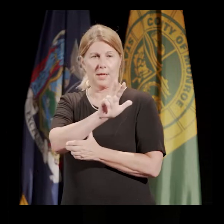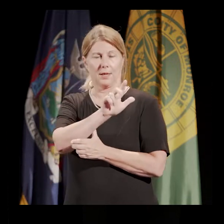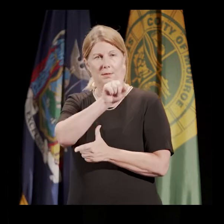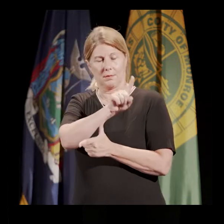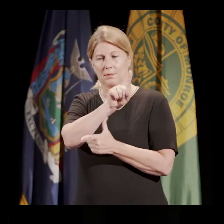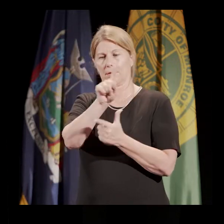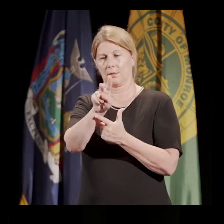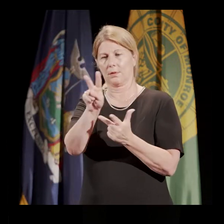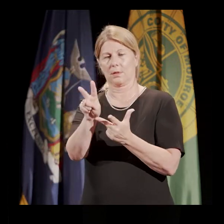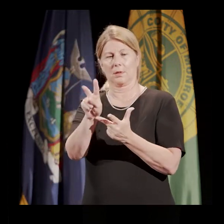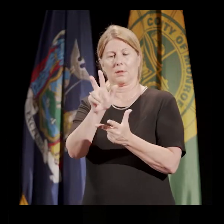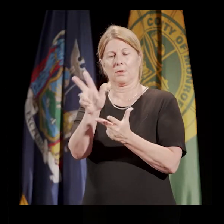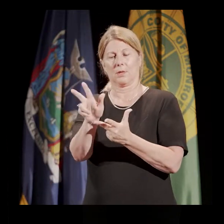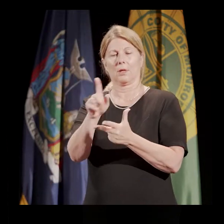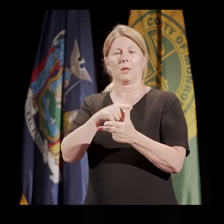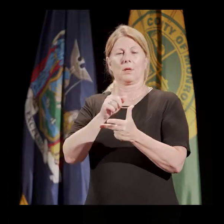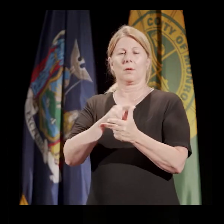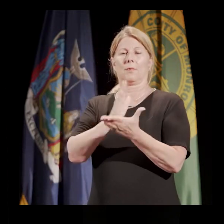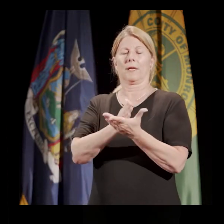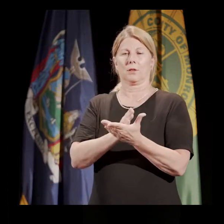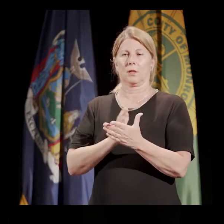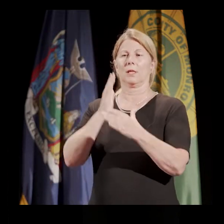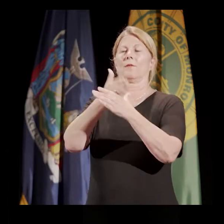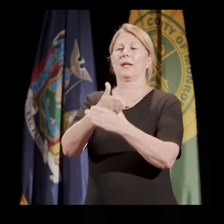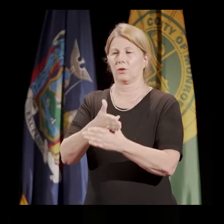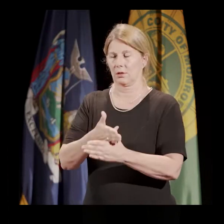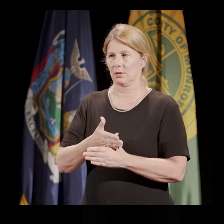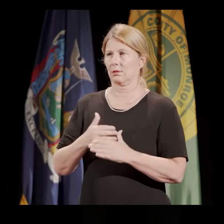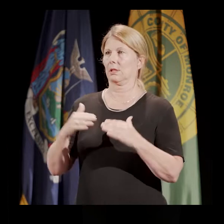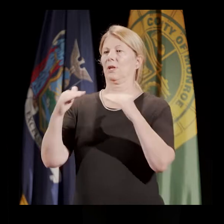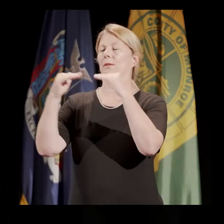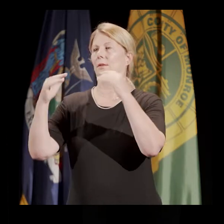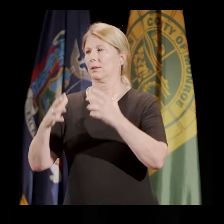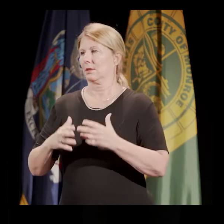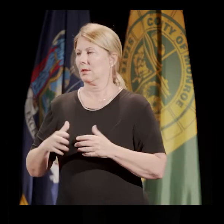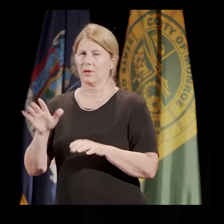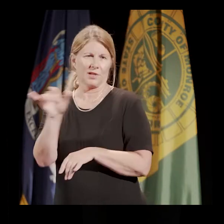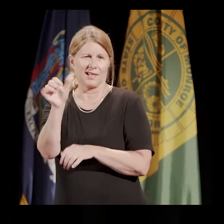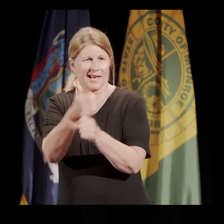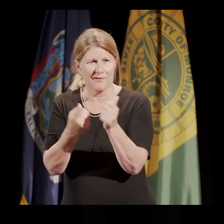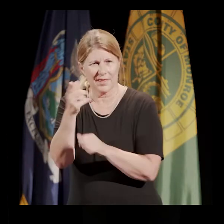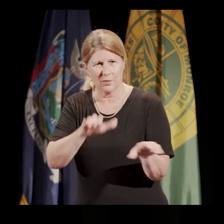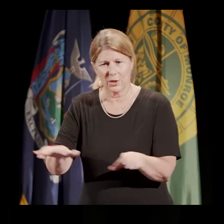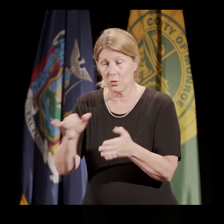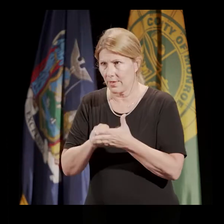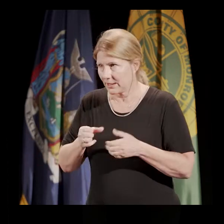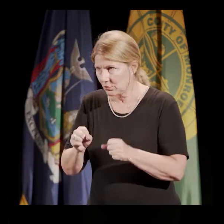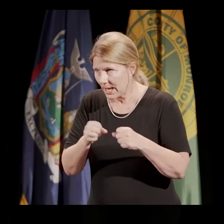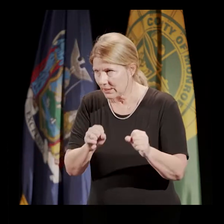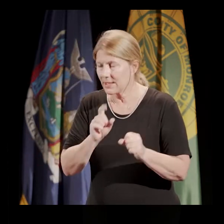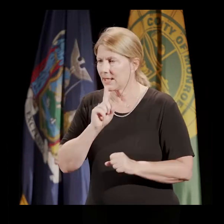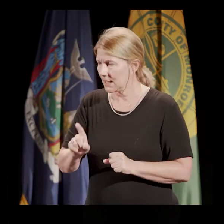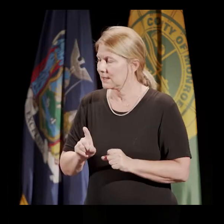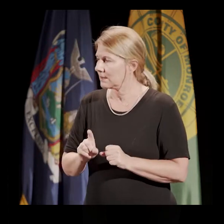prevention, intervention, and suppression. And just like everything else we do, that strategy is a